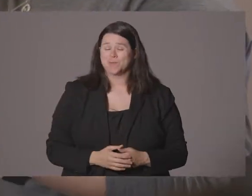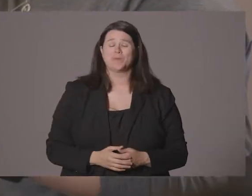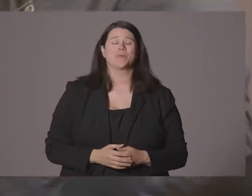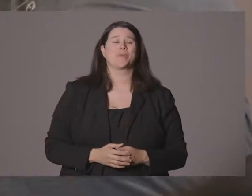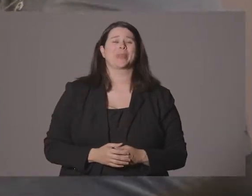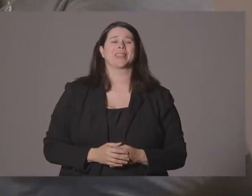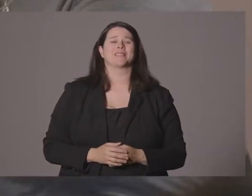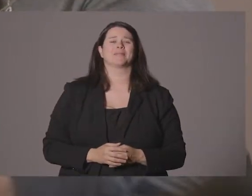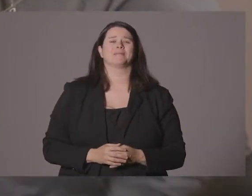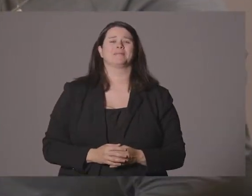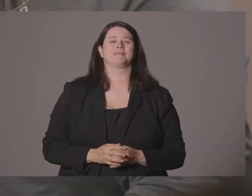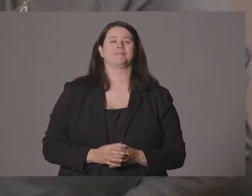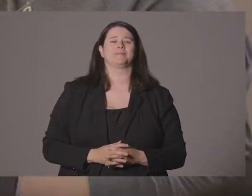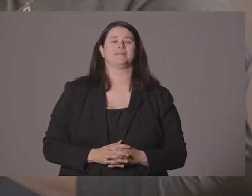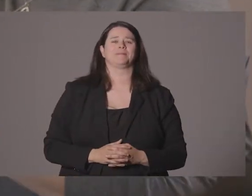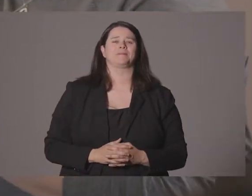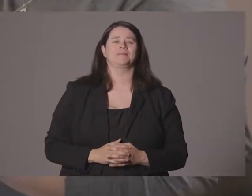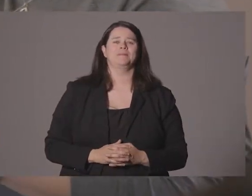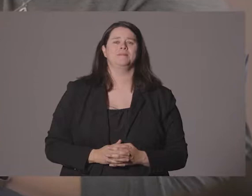not leaning into it. So